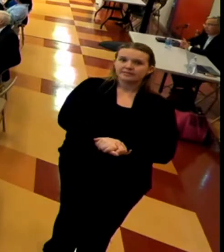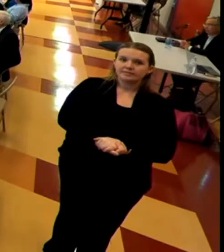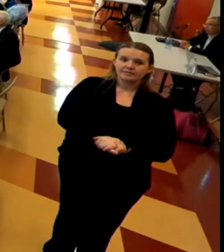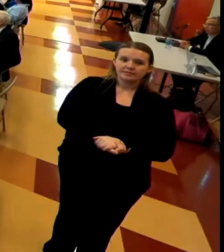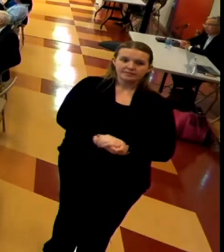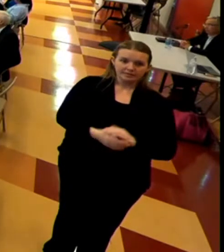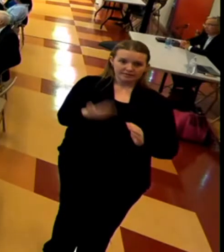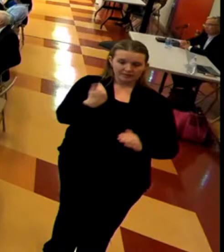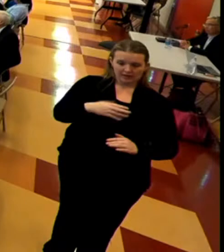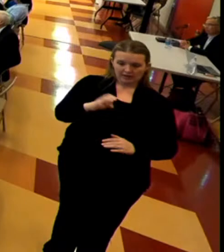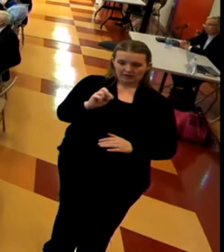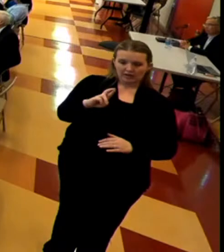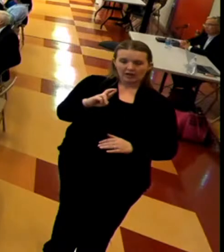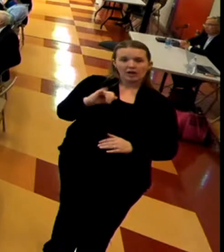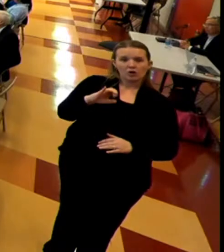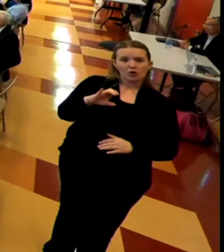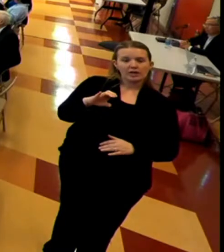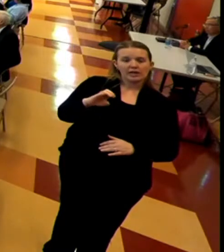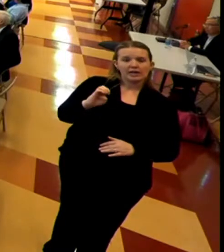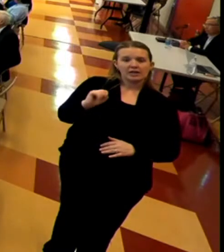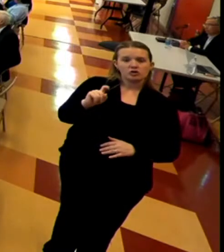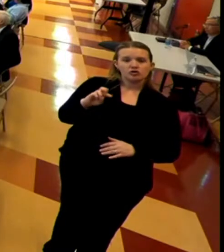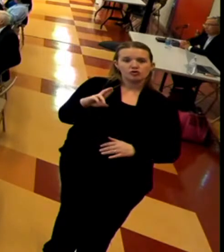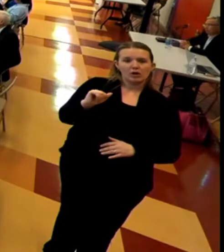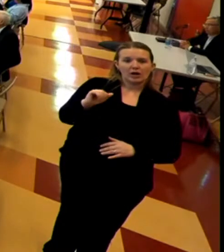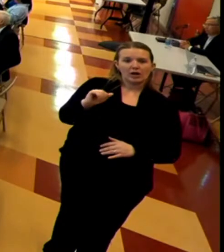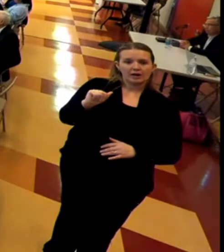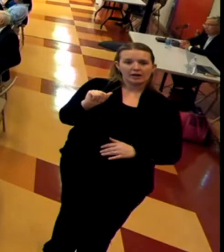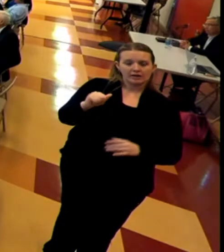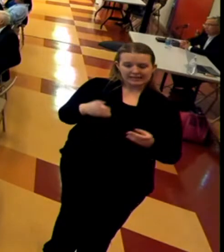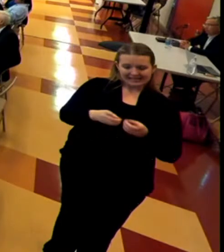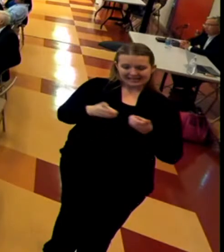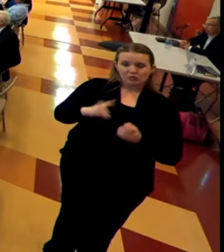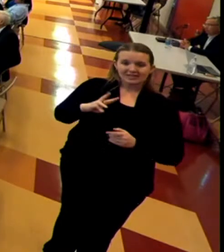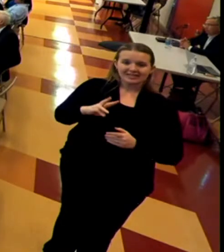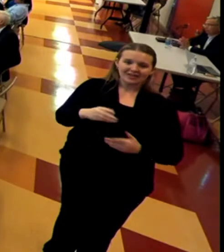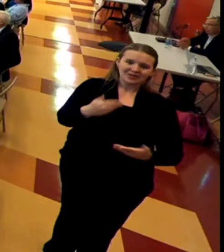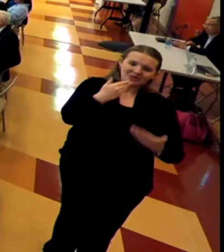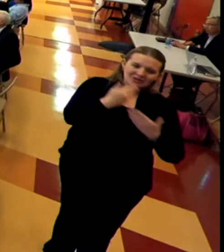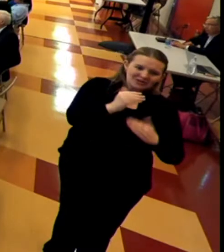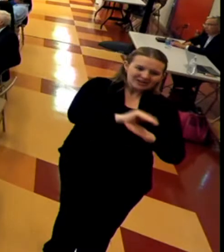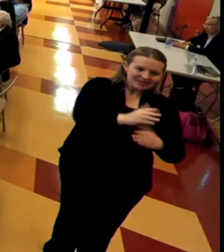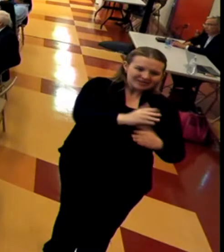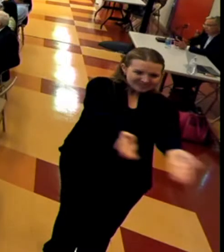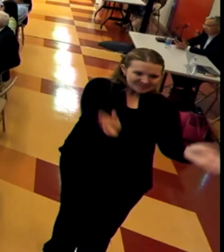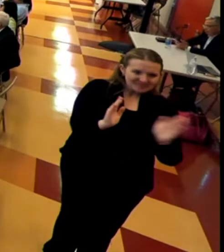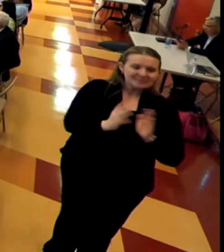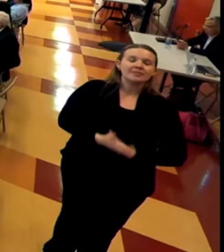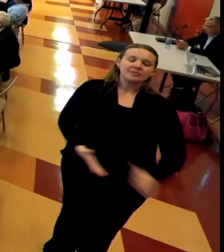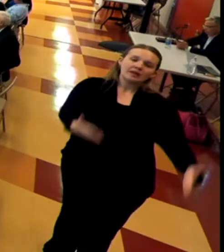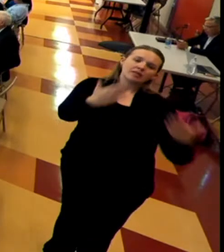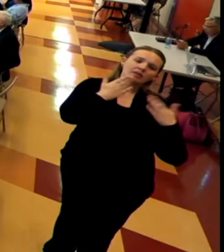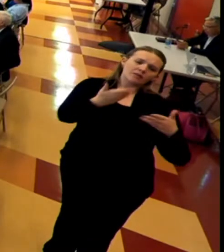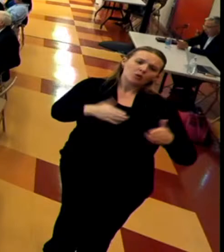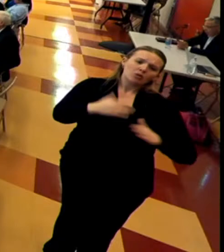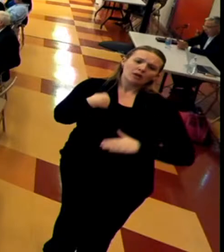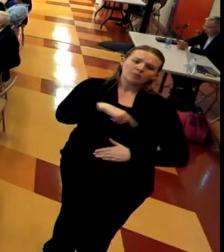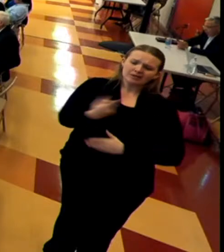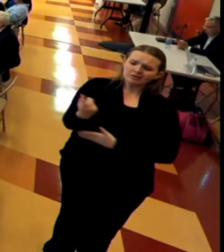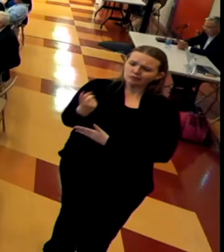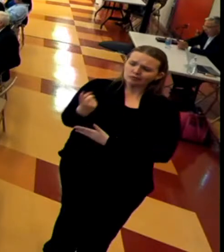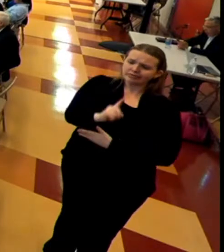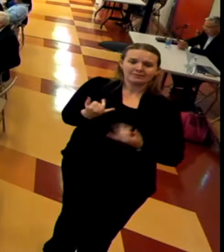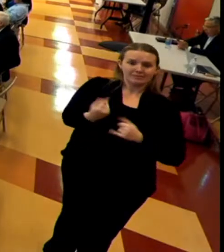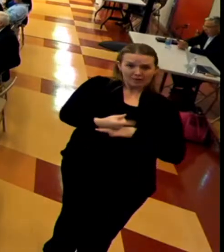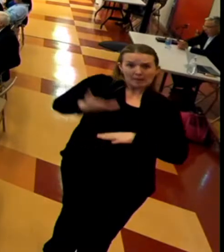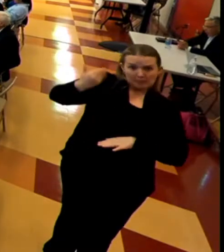My name is Eric Estrada. I'm from District 6. First of all, I want to say good evening to all the committee members. Thank you for allowing me to address you tonight. I previously